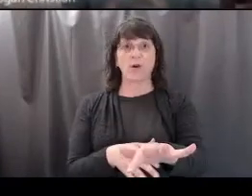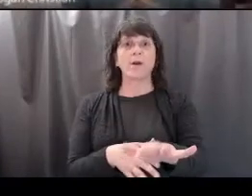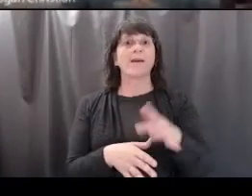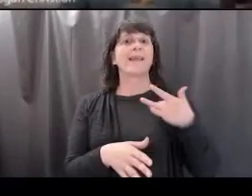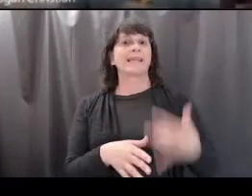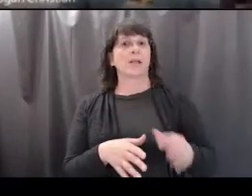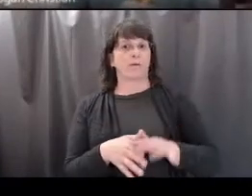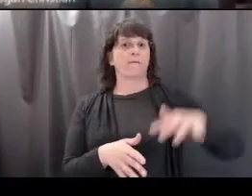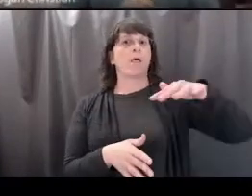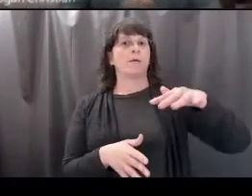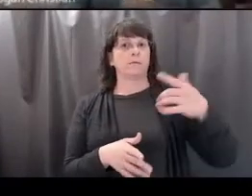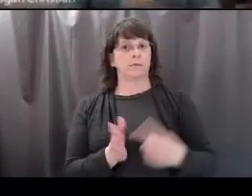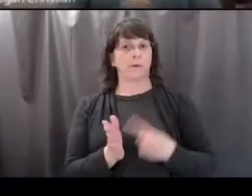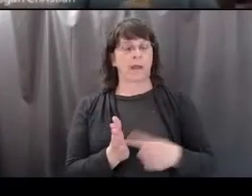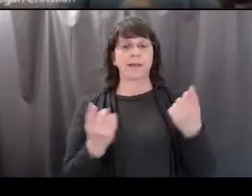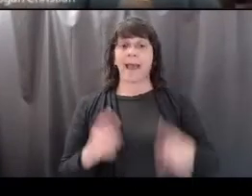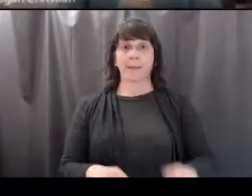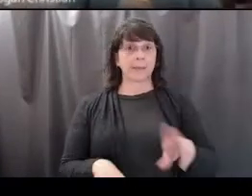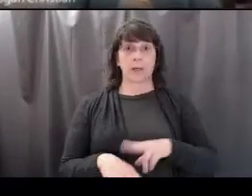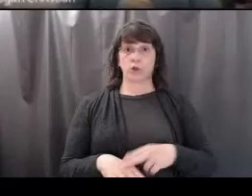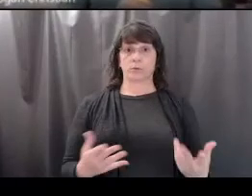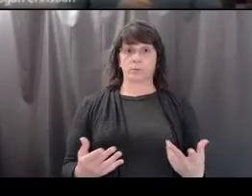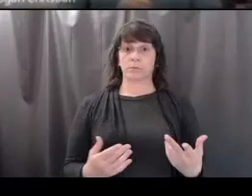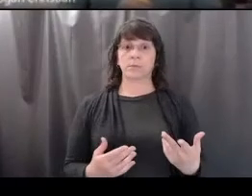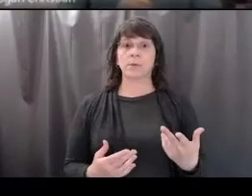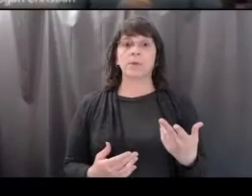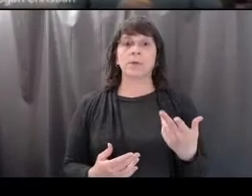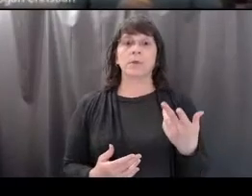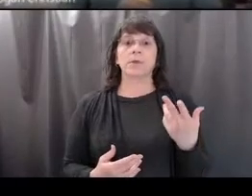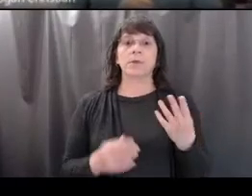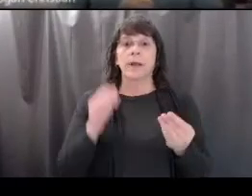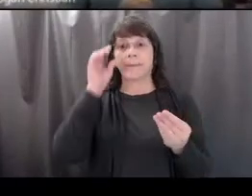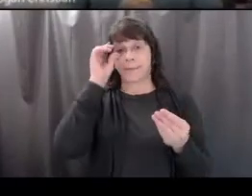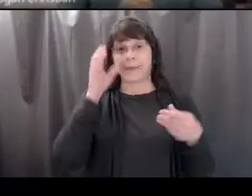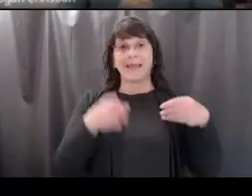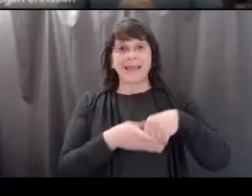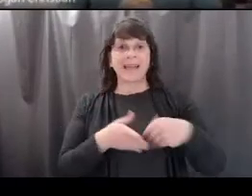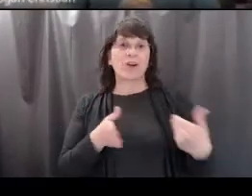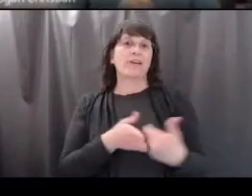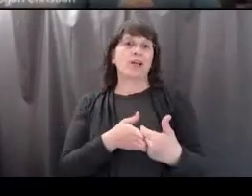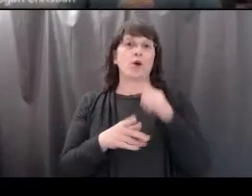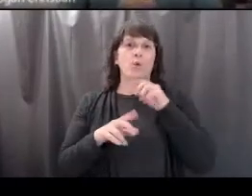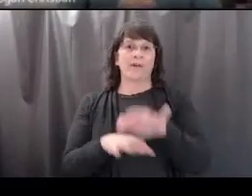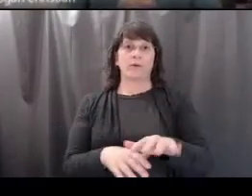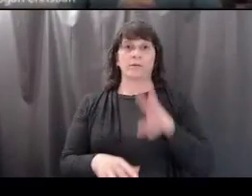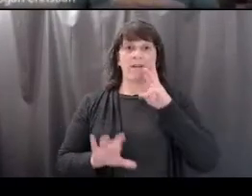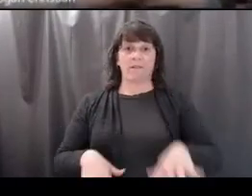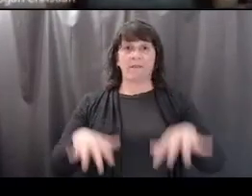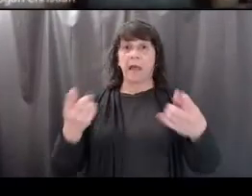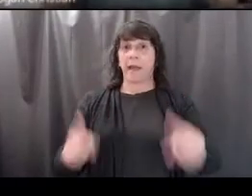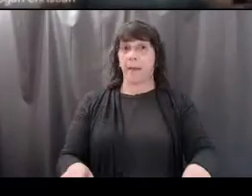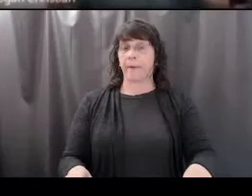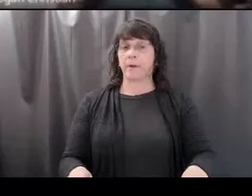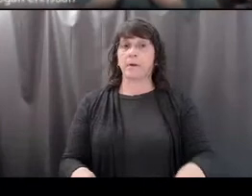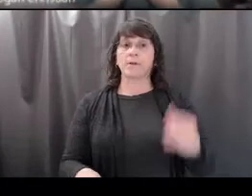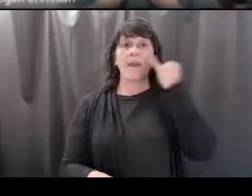flood sometimes. And this just happens naturally in and around rivers. Floods do happen. So how